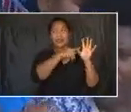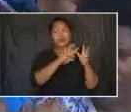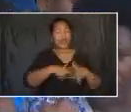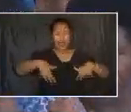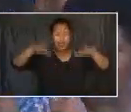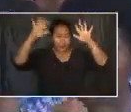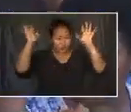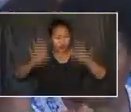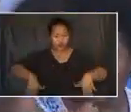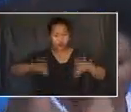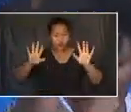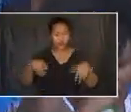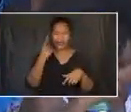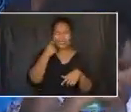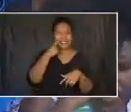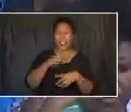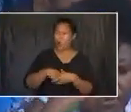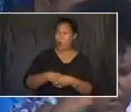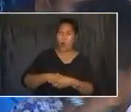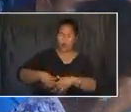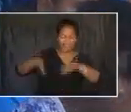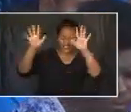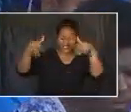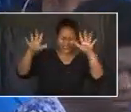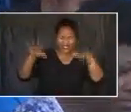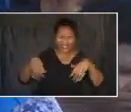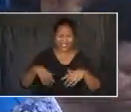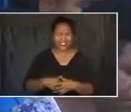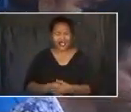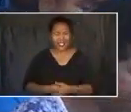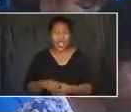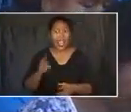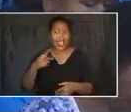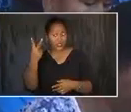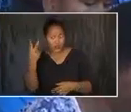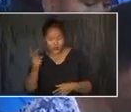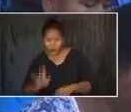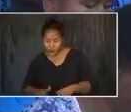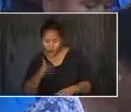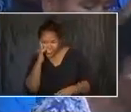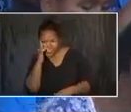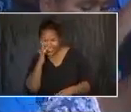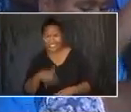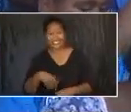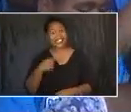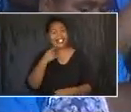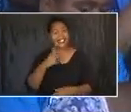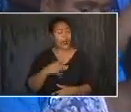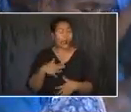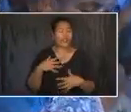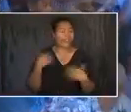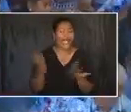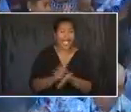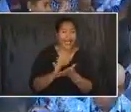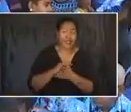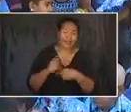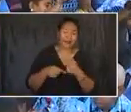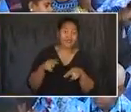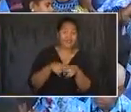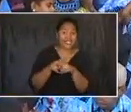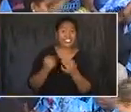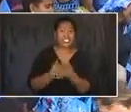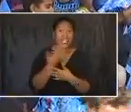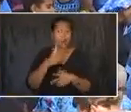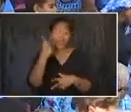baga dina toka kina na kena taun binuda e ruana dhurbola lai kina ngona lai lalai e rausa maruta rau na Fiji Day na ya wani ruana kaloko